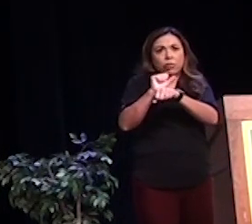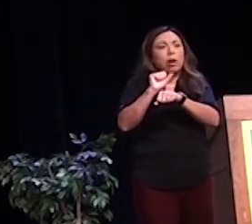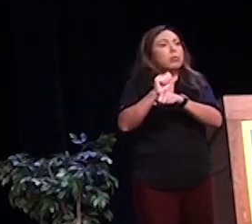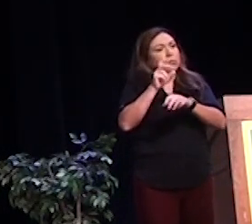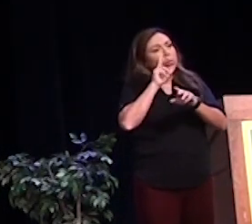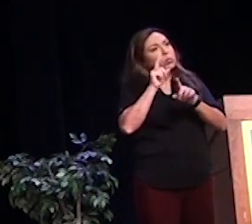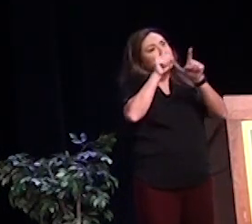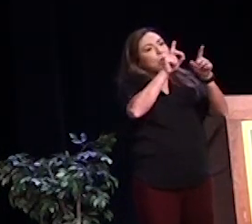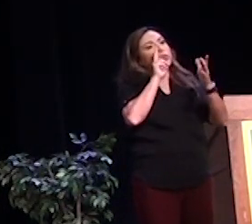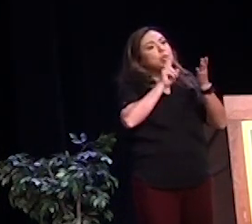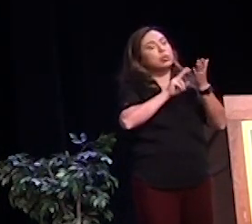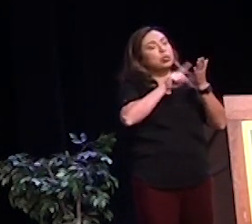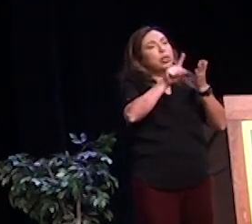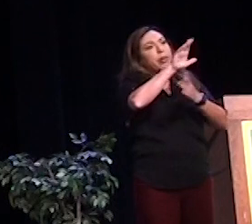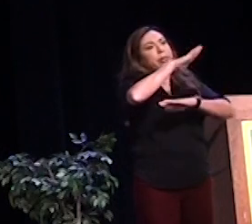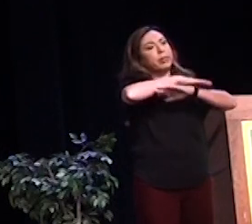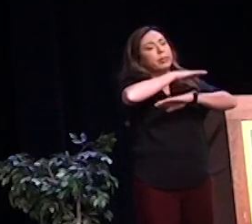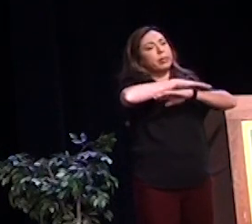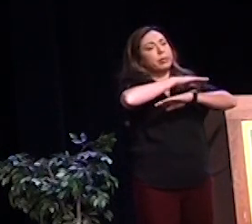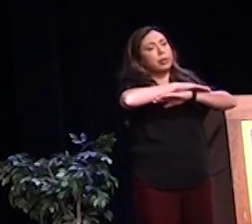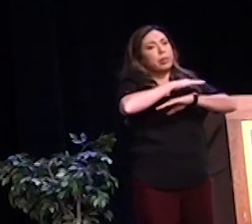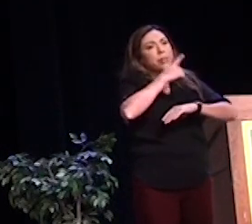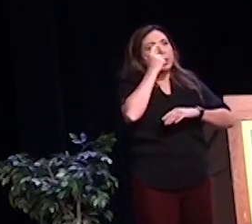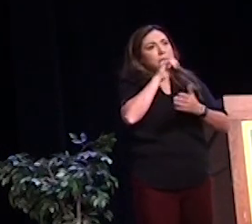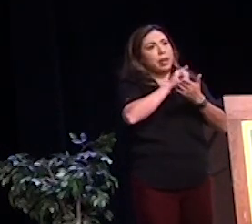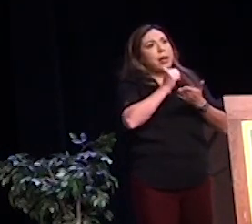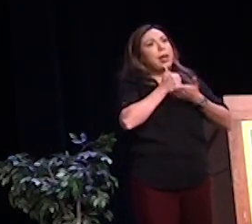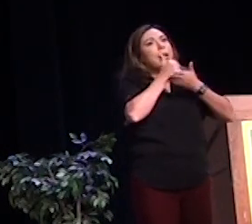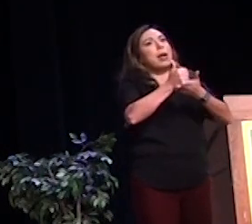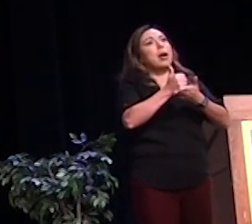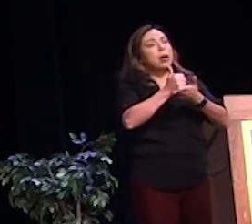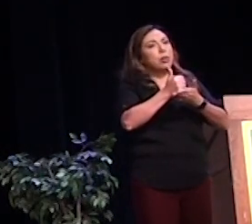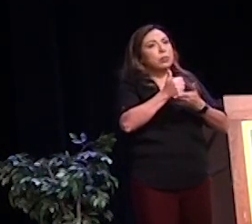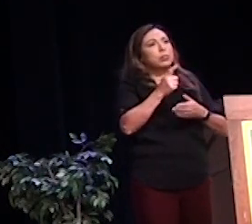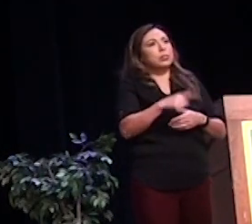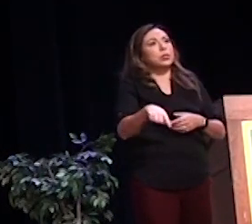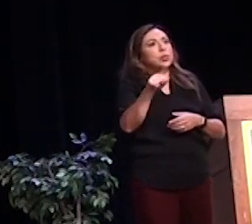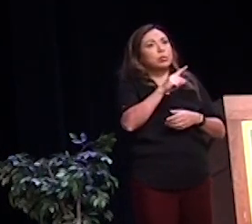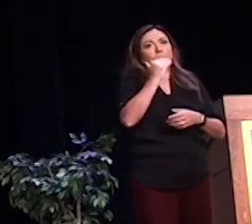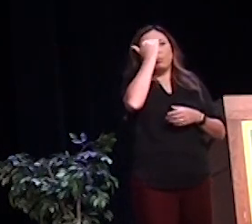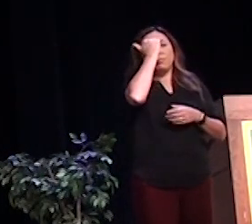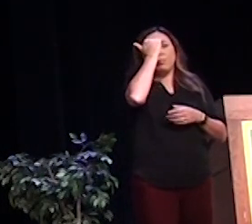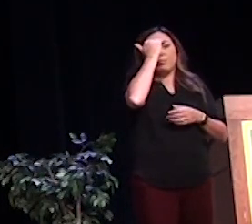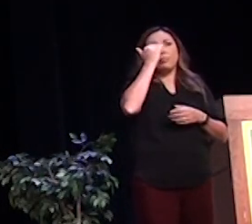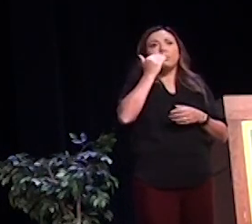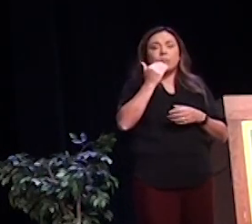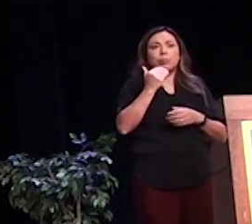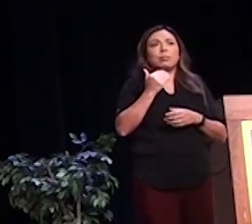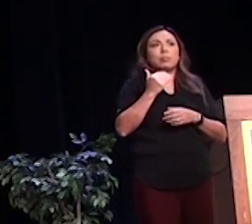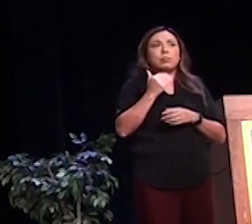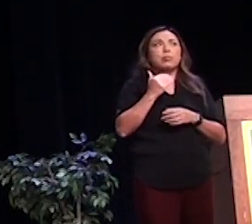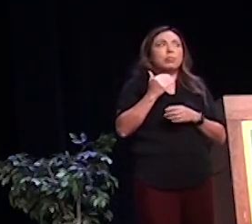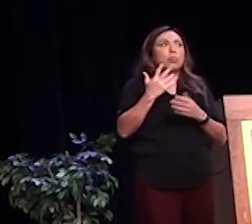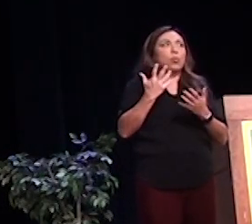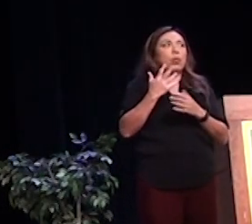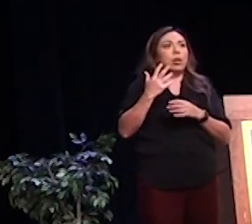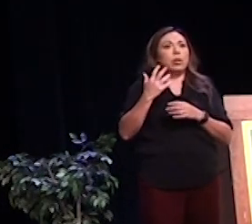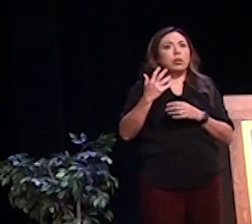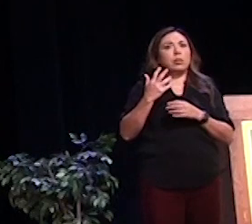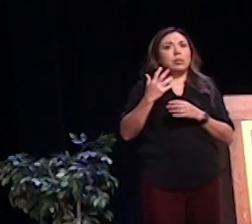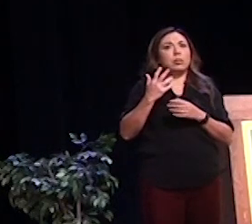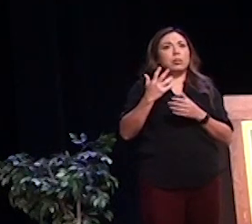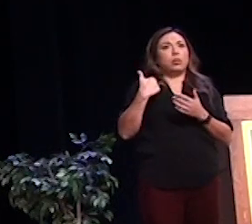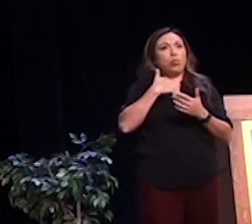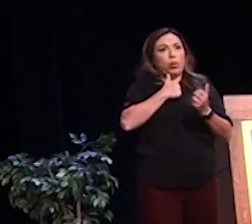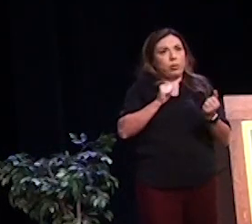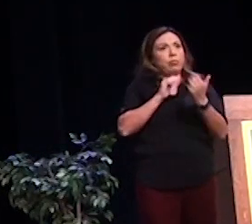So please check that out because it really does help to put a face and humanity to this issue that